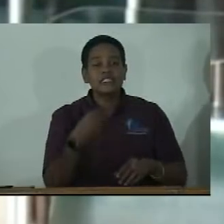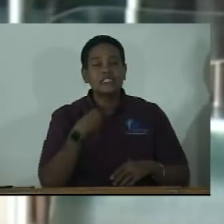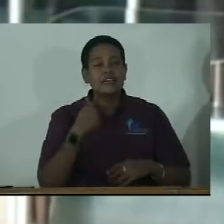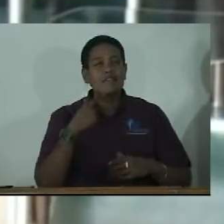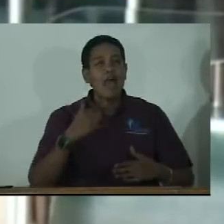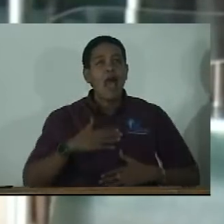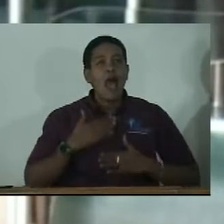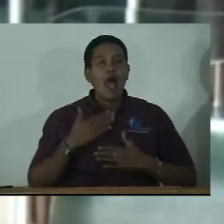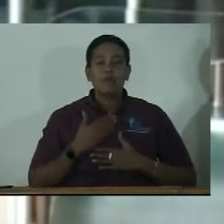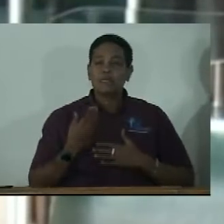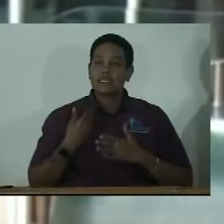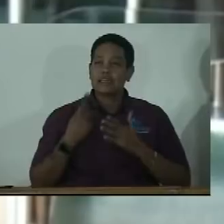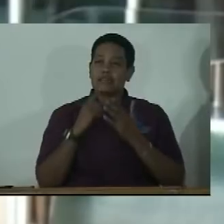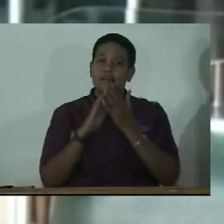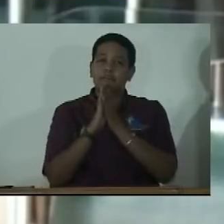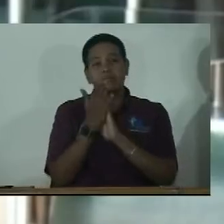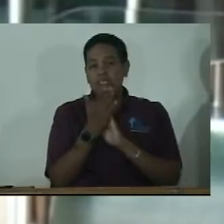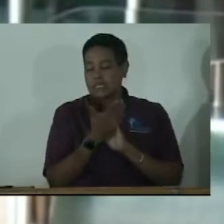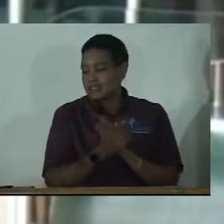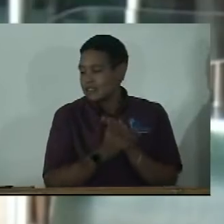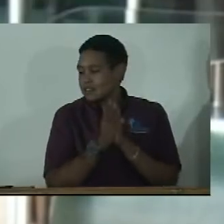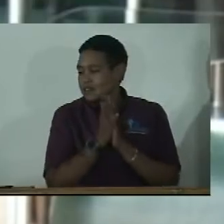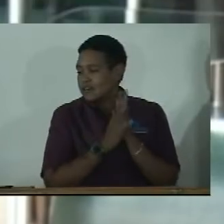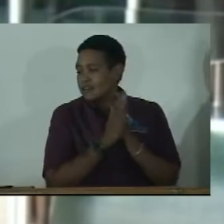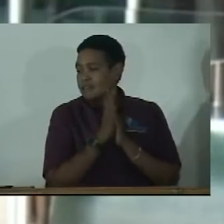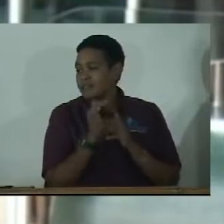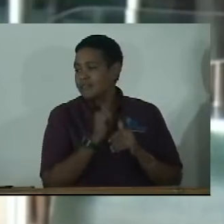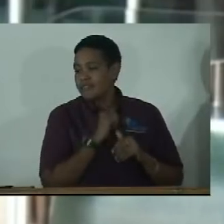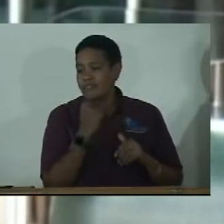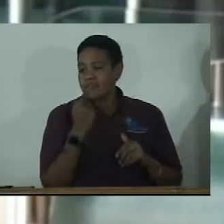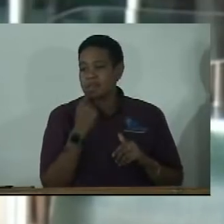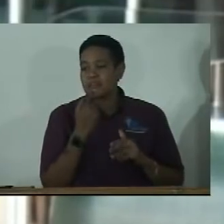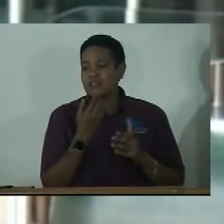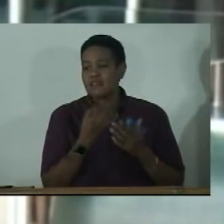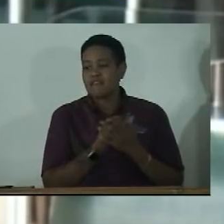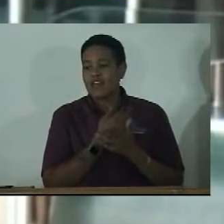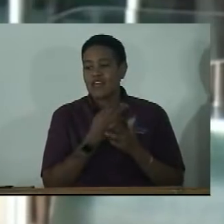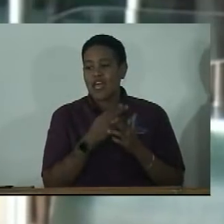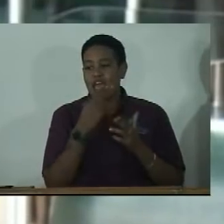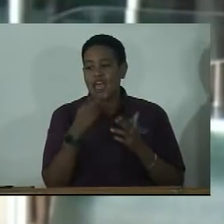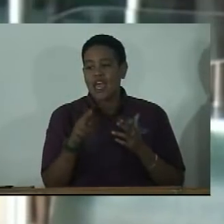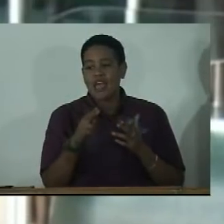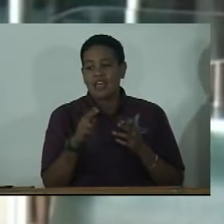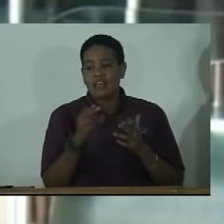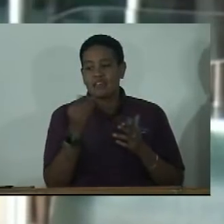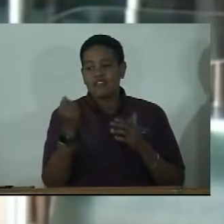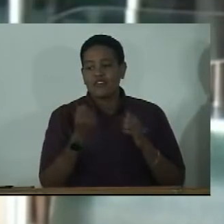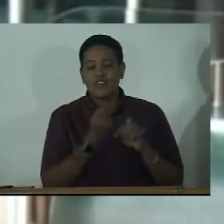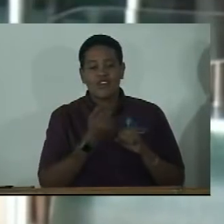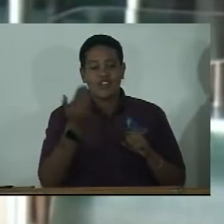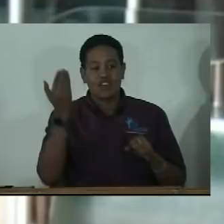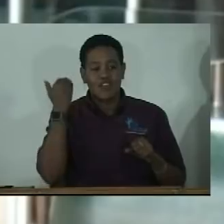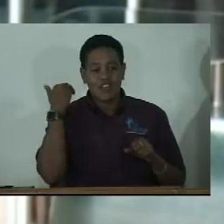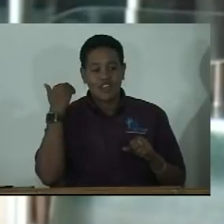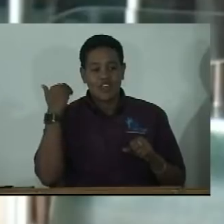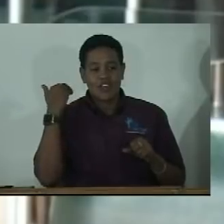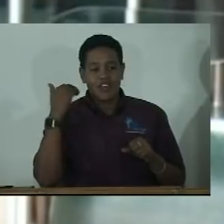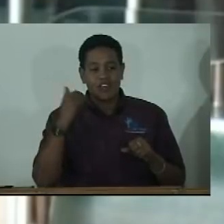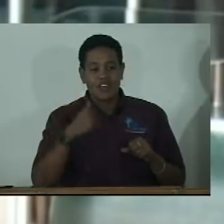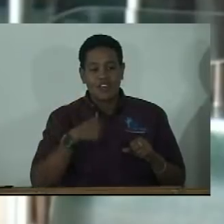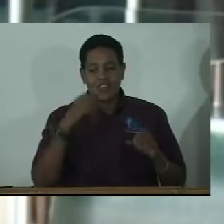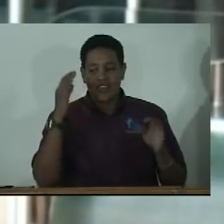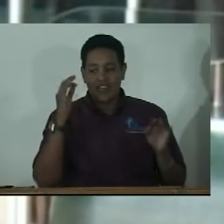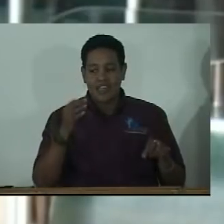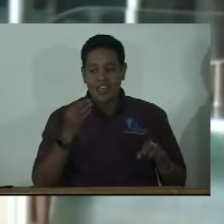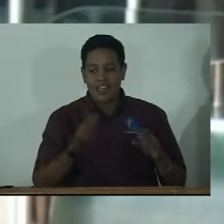peace. And I miss fresh eggs. A few years ago, my family decided we were going to raise chickens